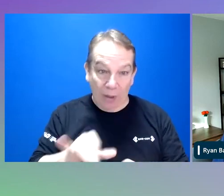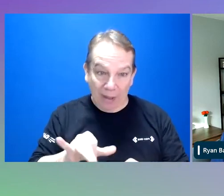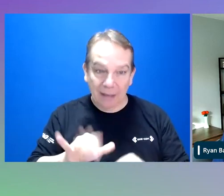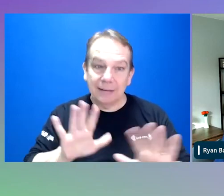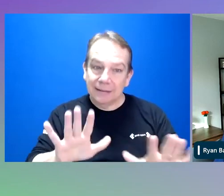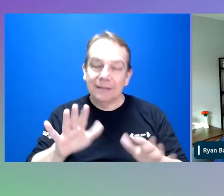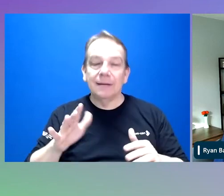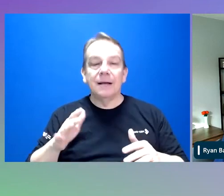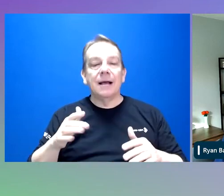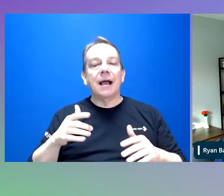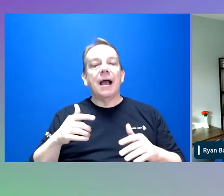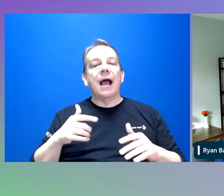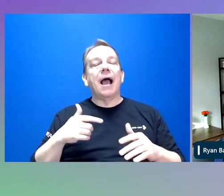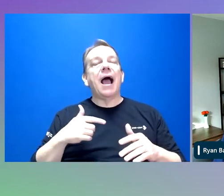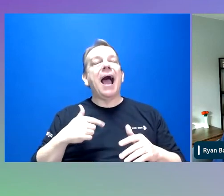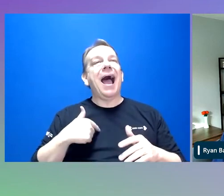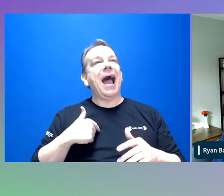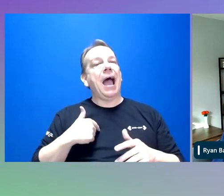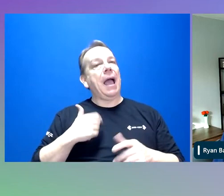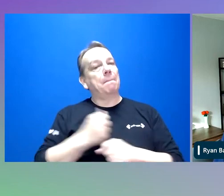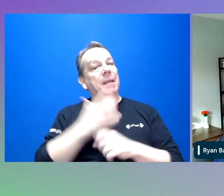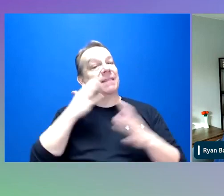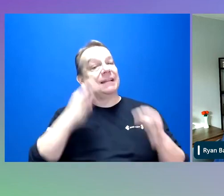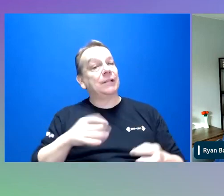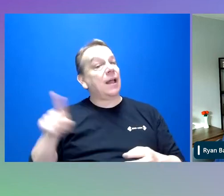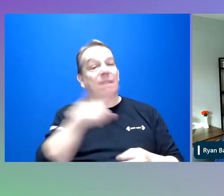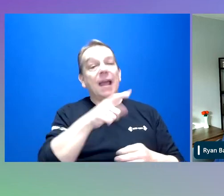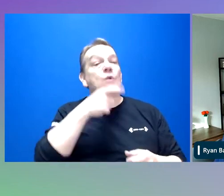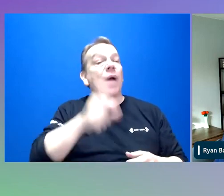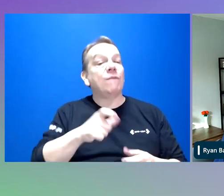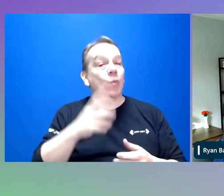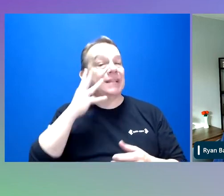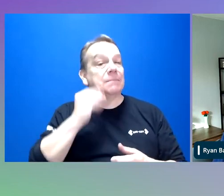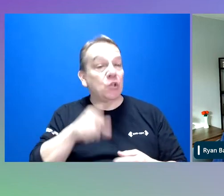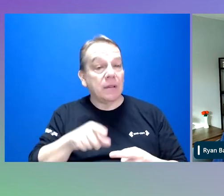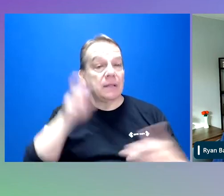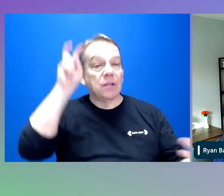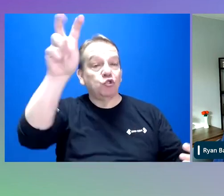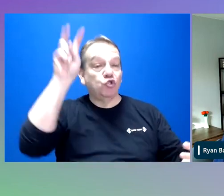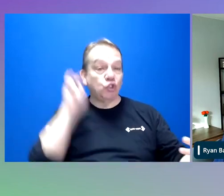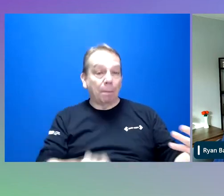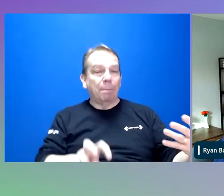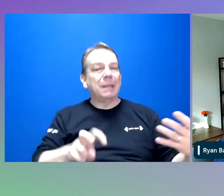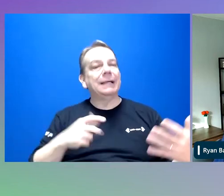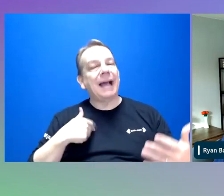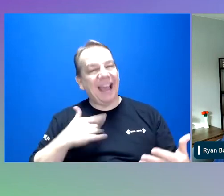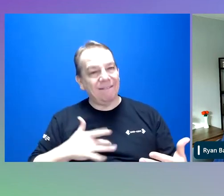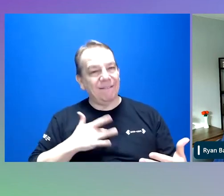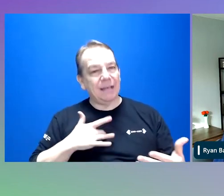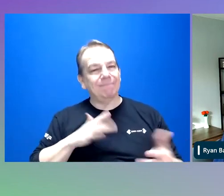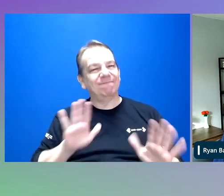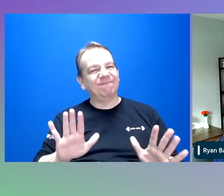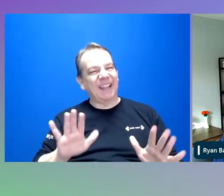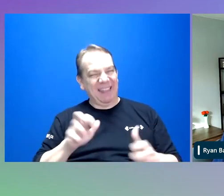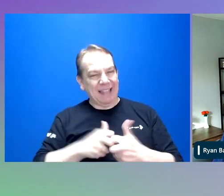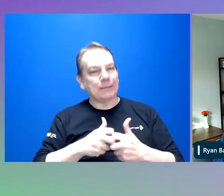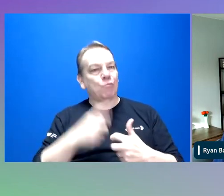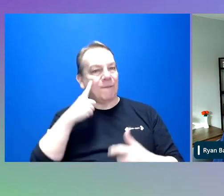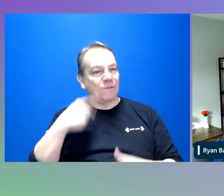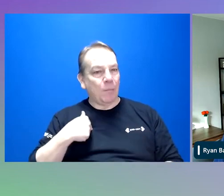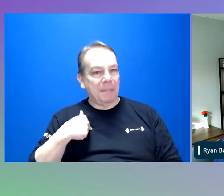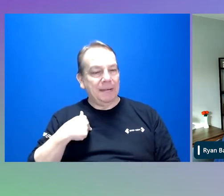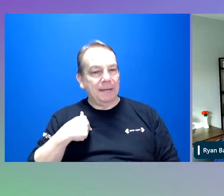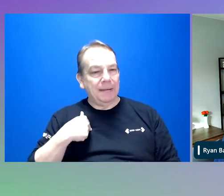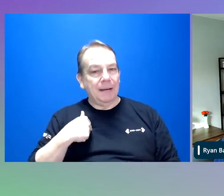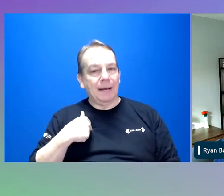they don't need to see these or experience these adverts puts me in a problematic place, I think.